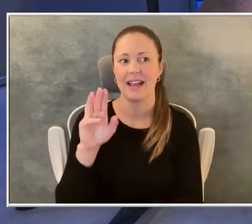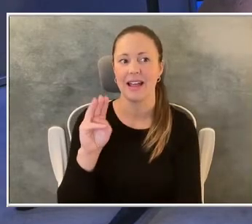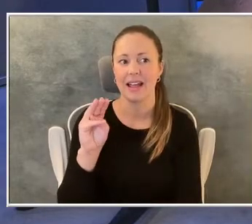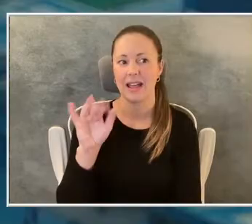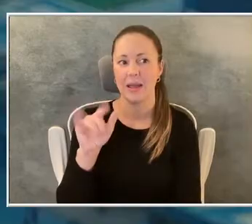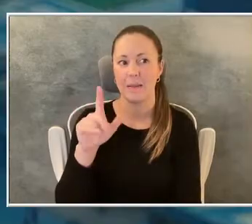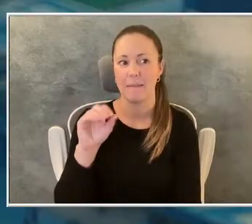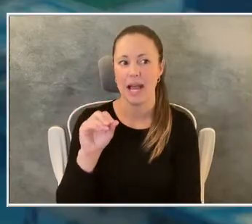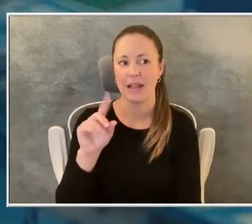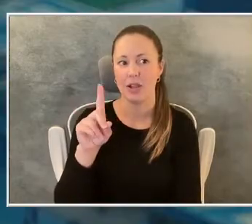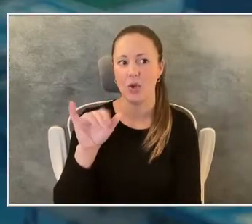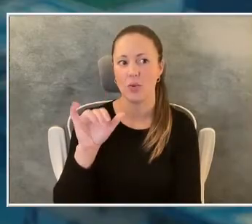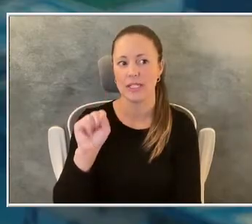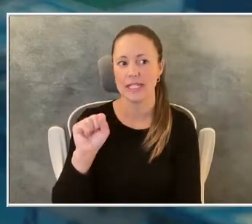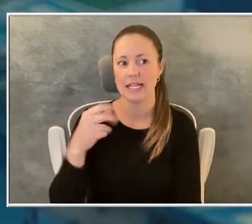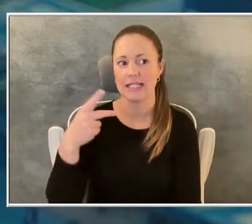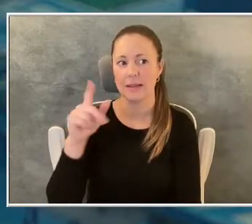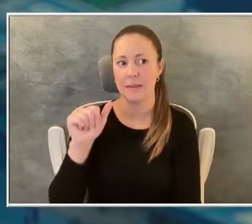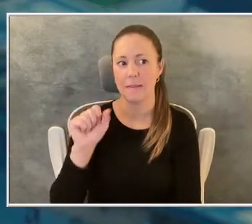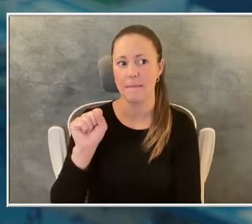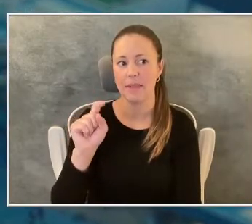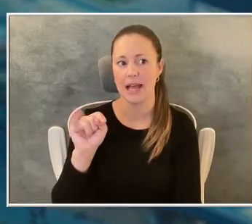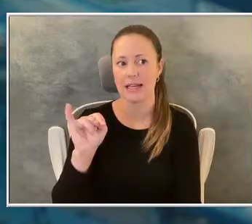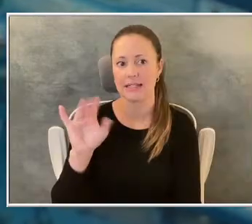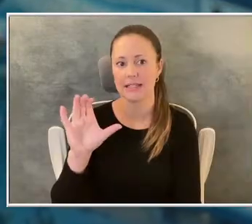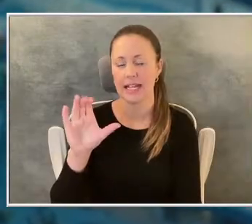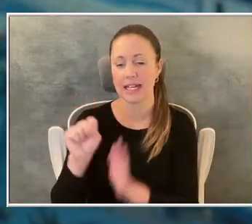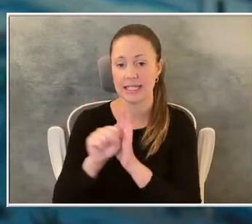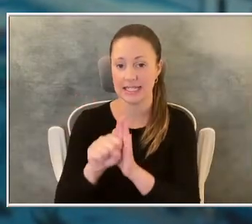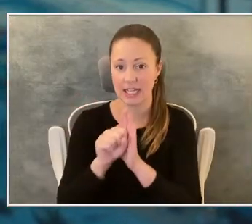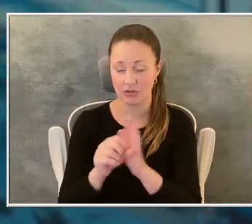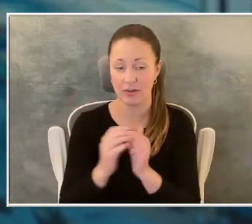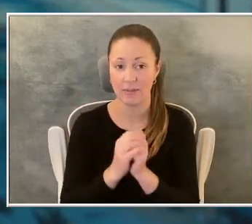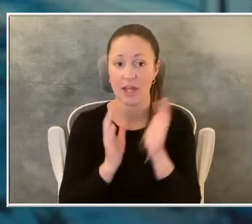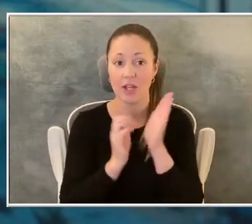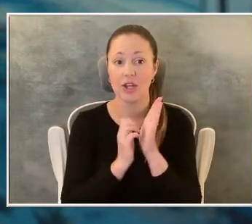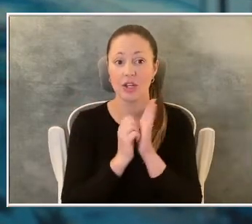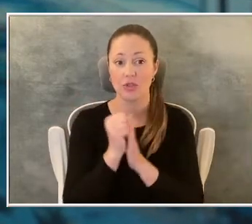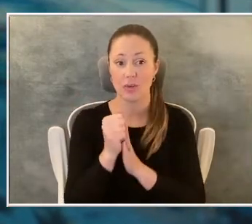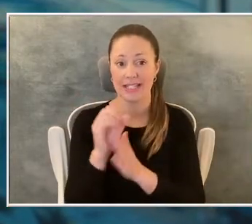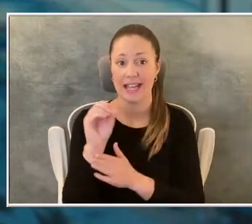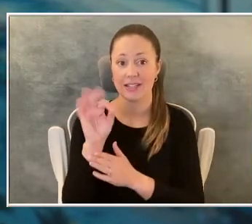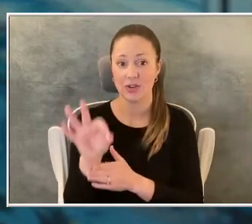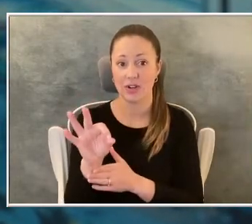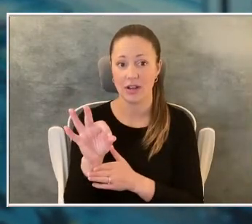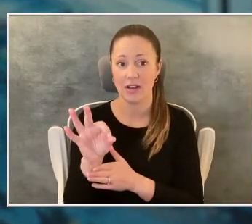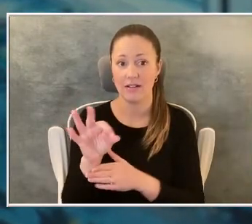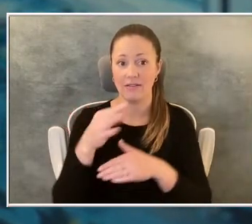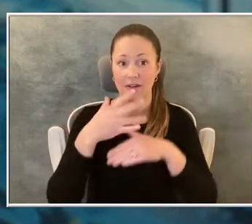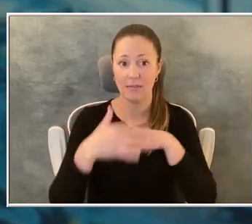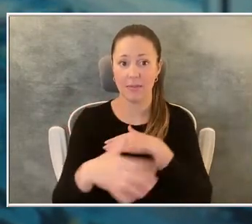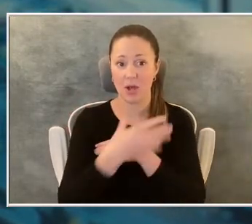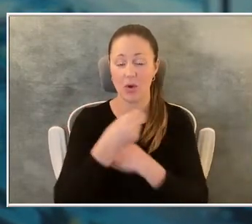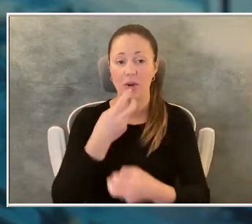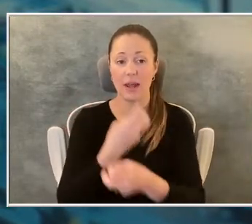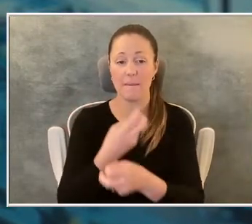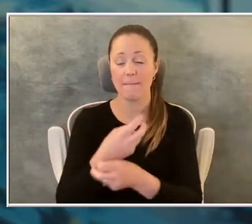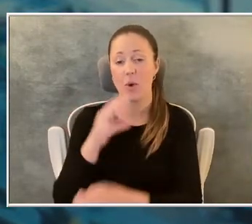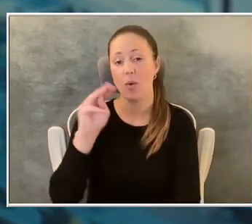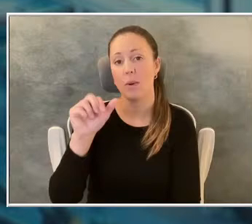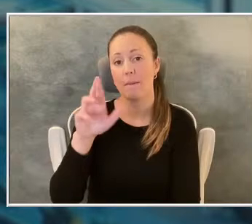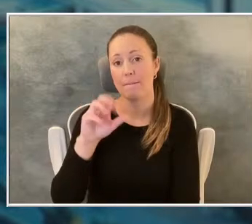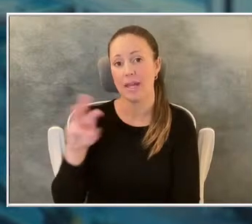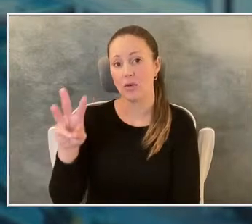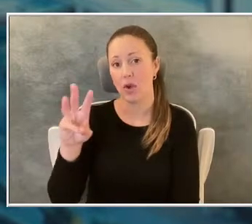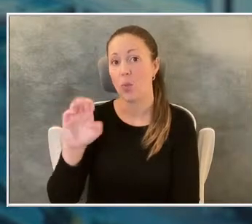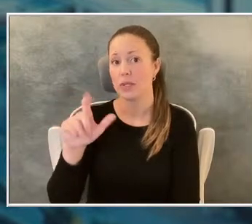syndrome. So it is a cancer of blood and bone marrow stem cells. So, we have